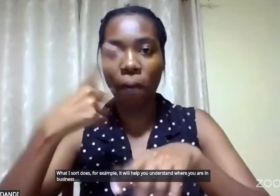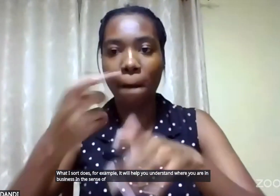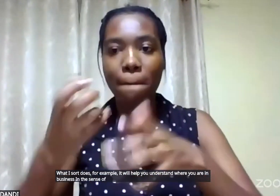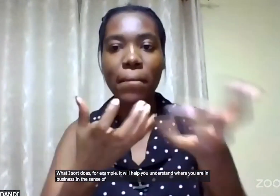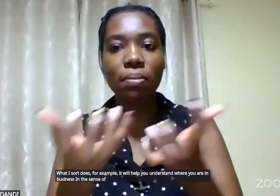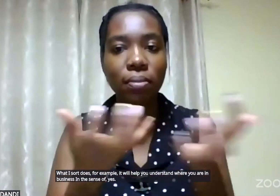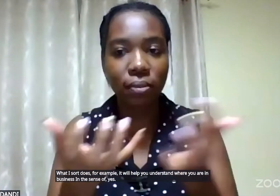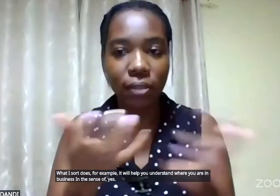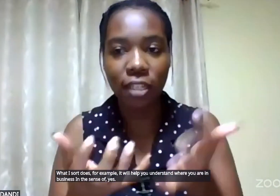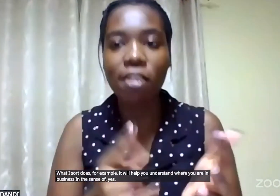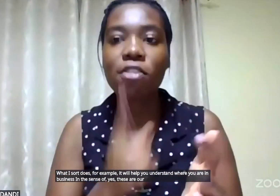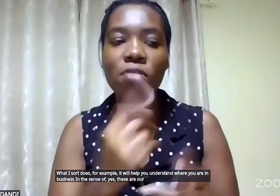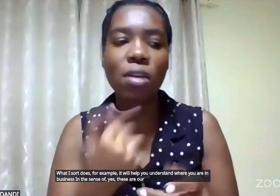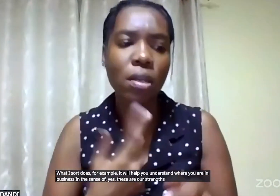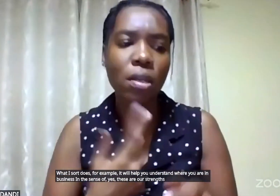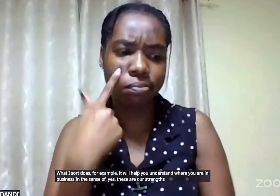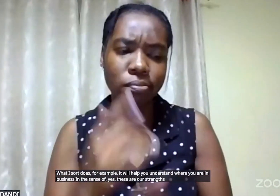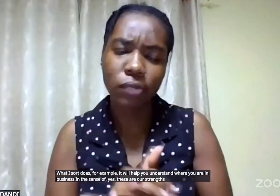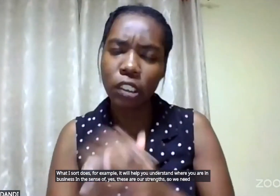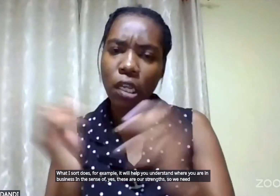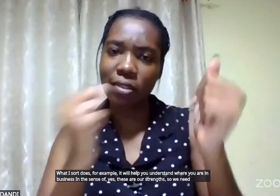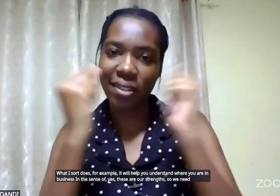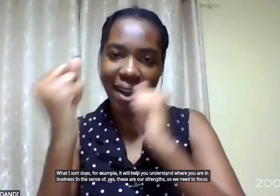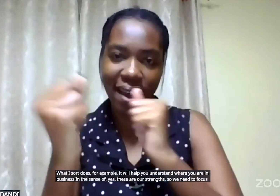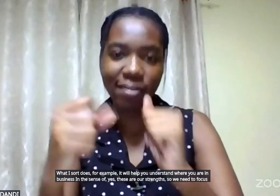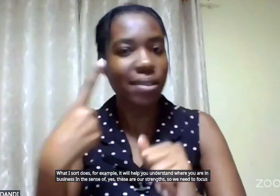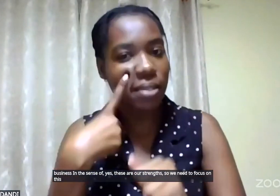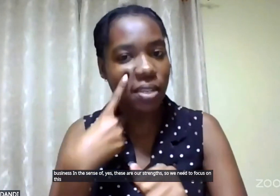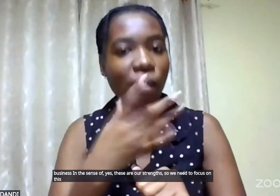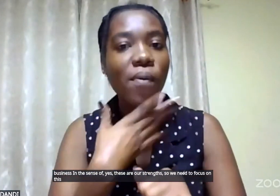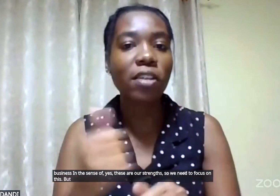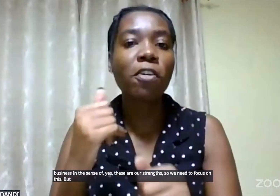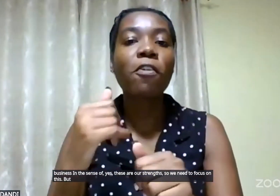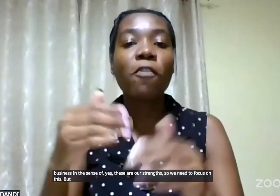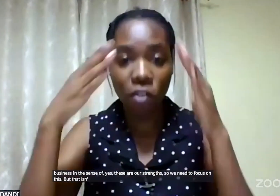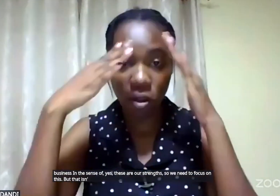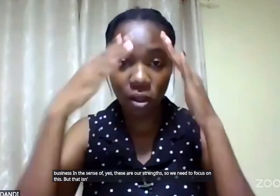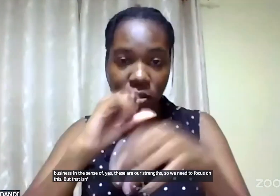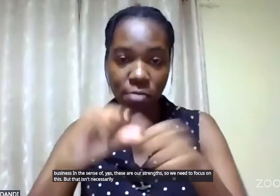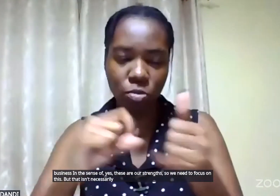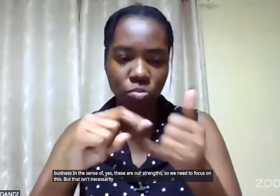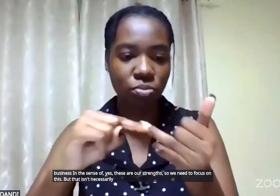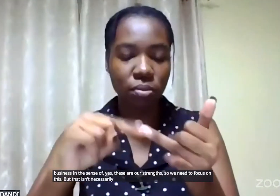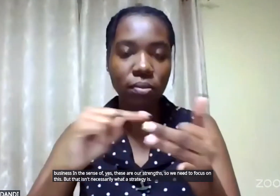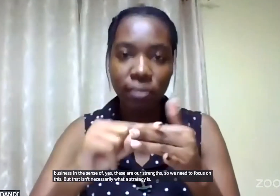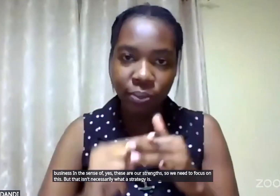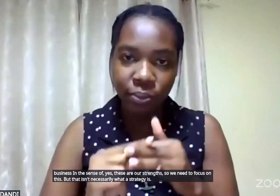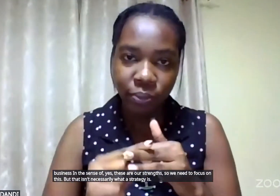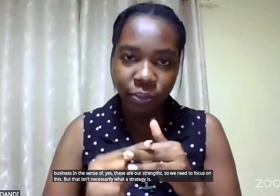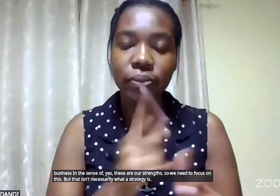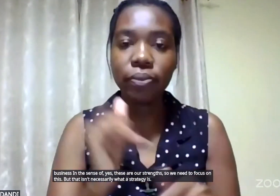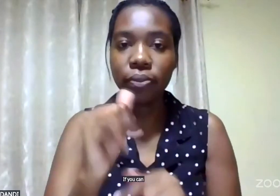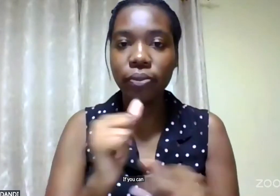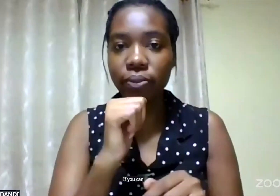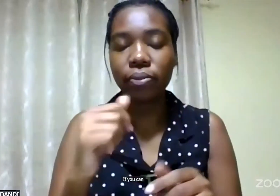these are our strengths, so we need to focus on this, but that isn't necessarily what a strategy is. If you can remember